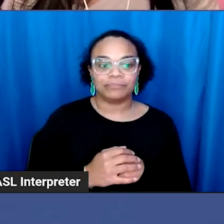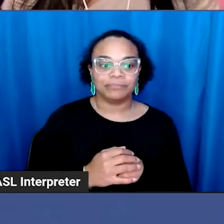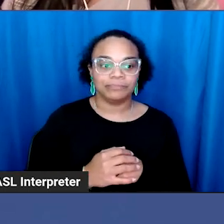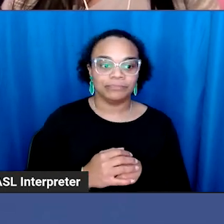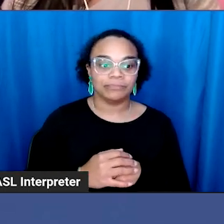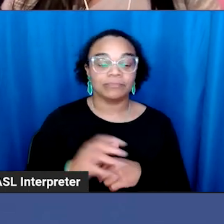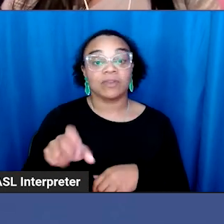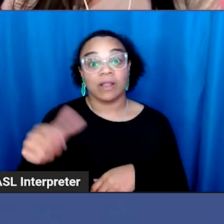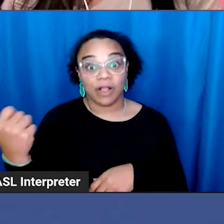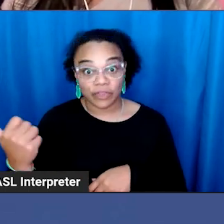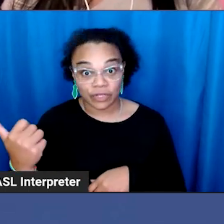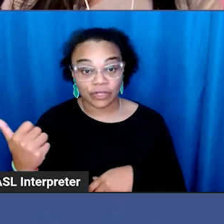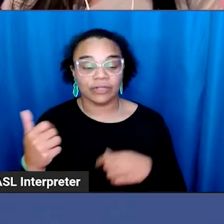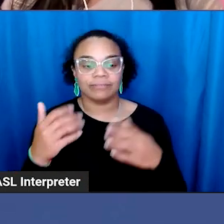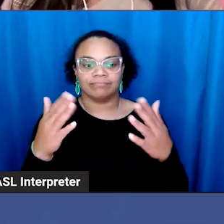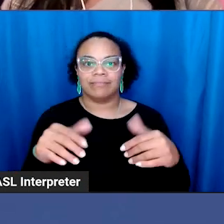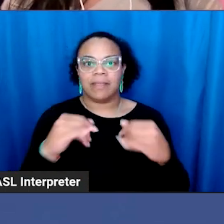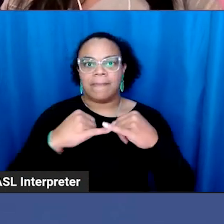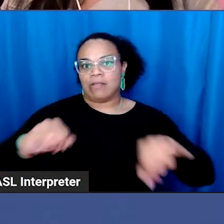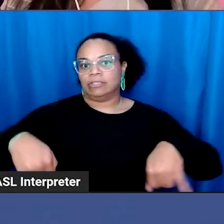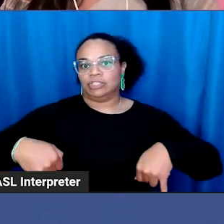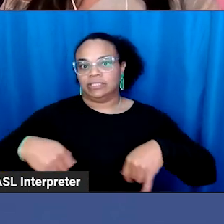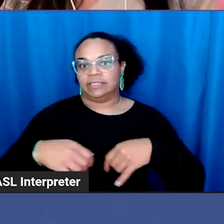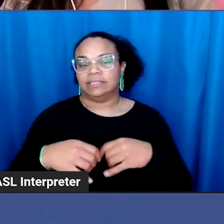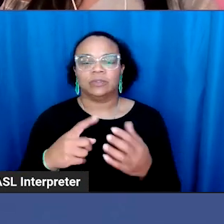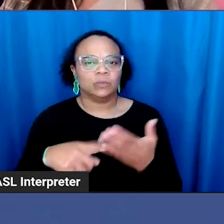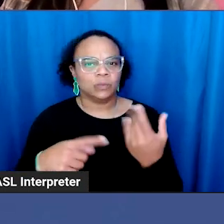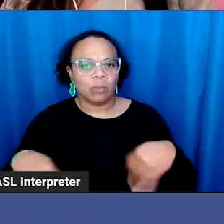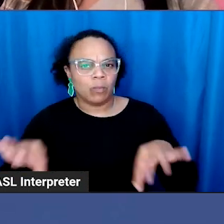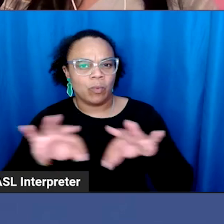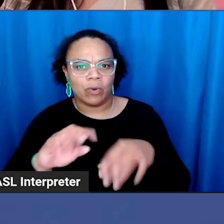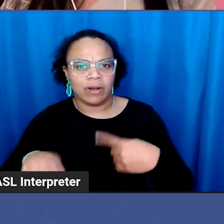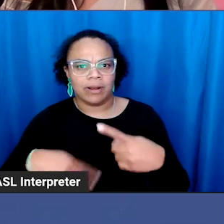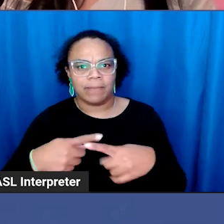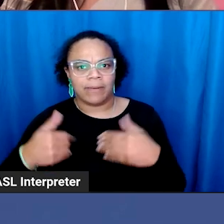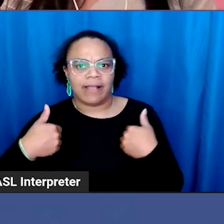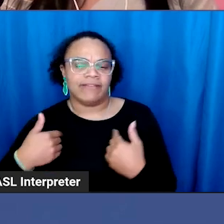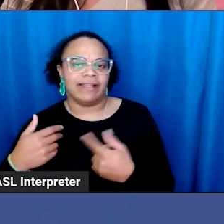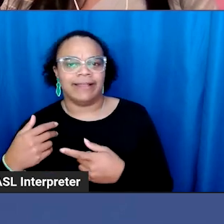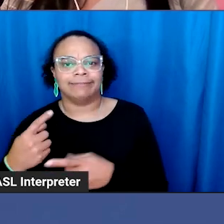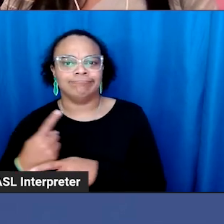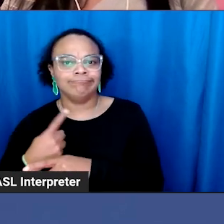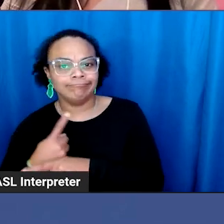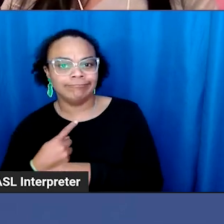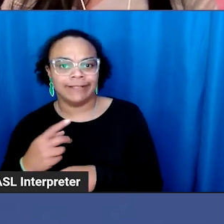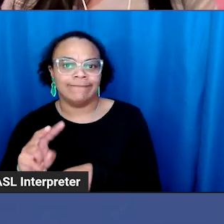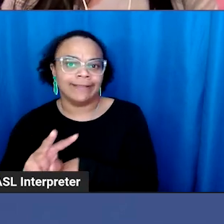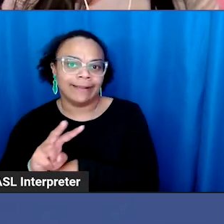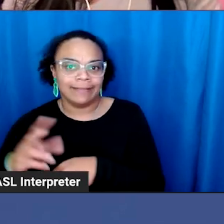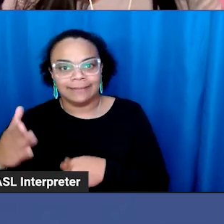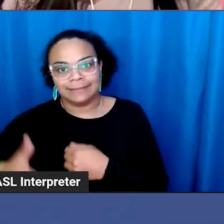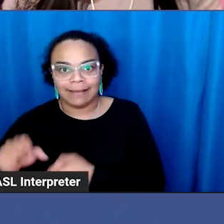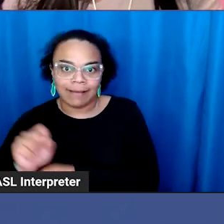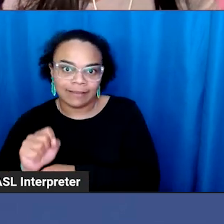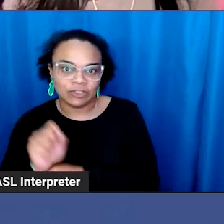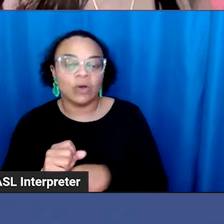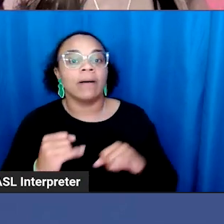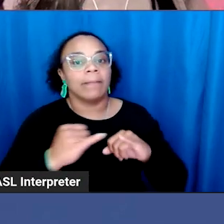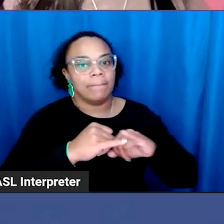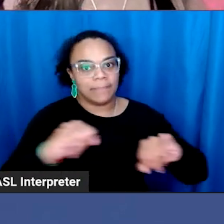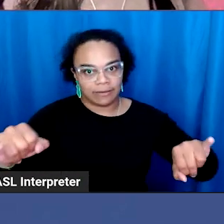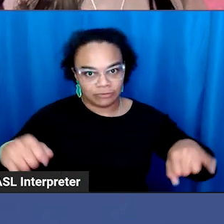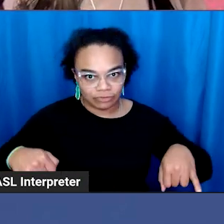is boundaries. What is important about having a vanilla side hustle is boundaries. We want